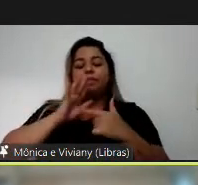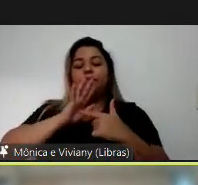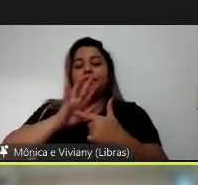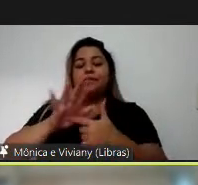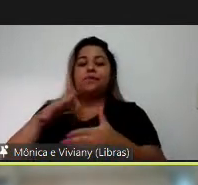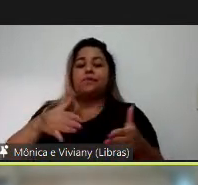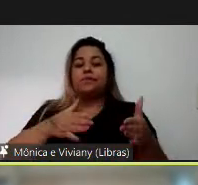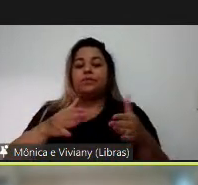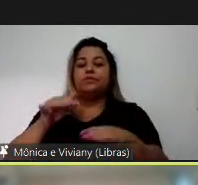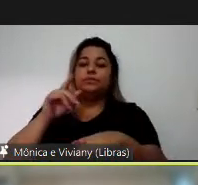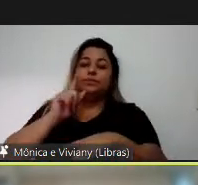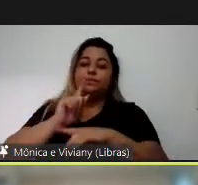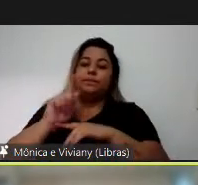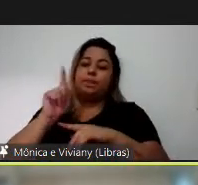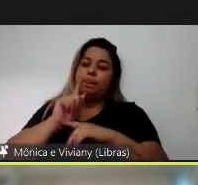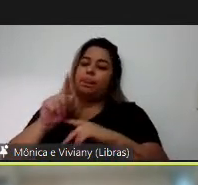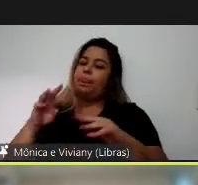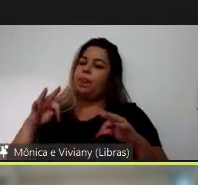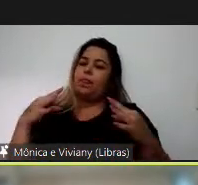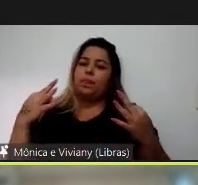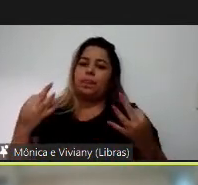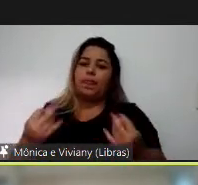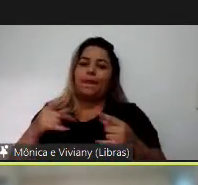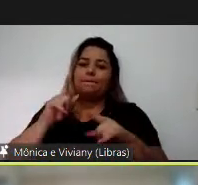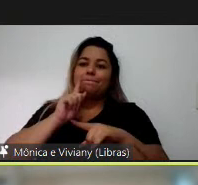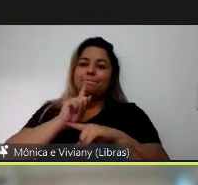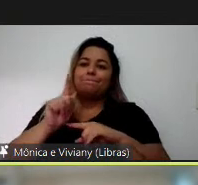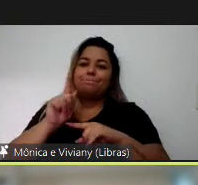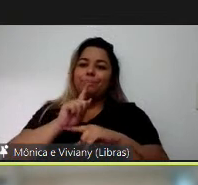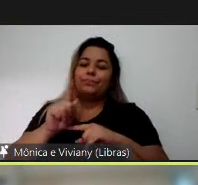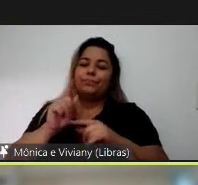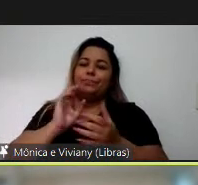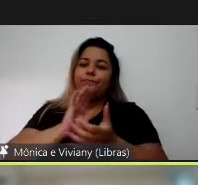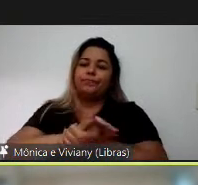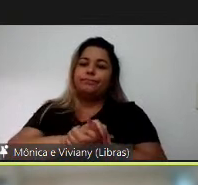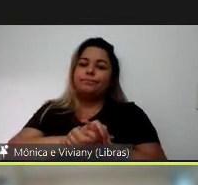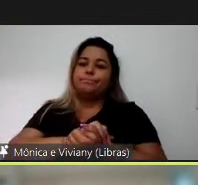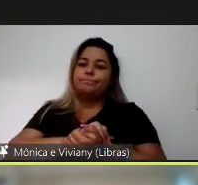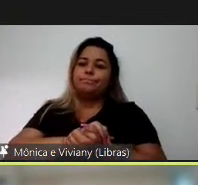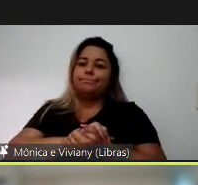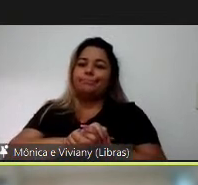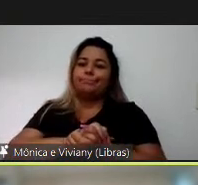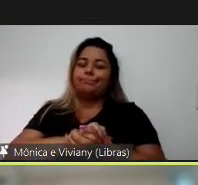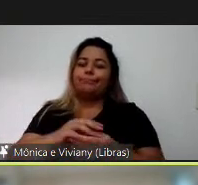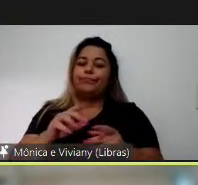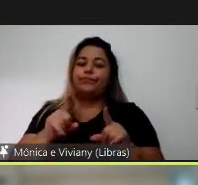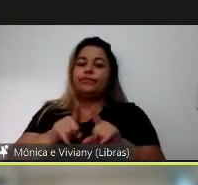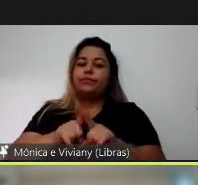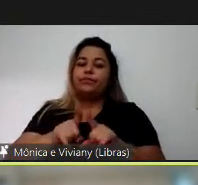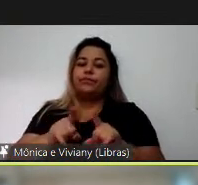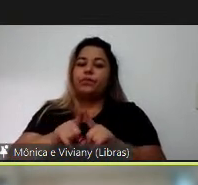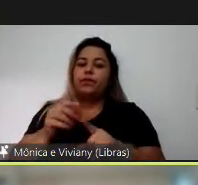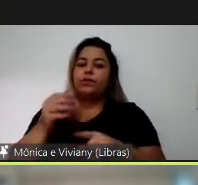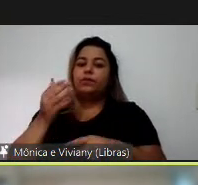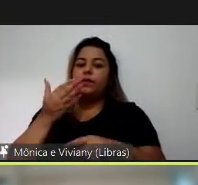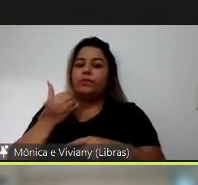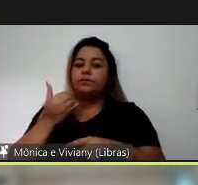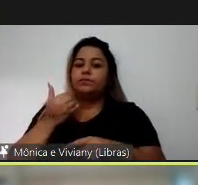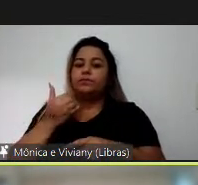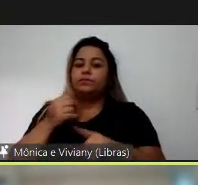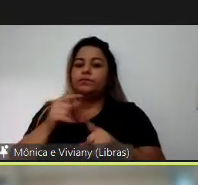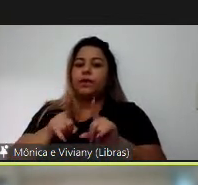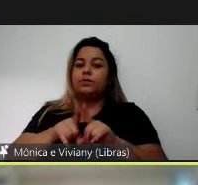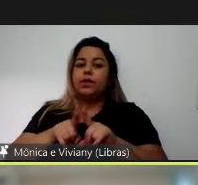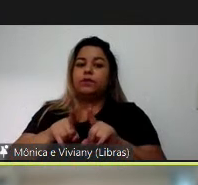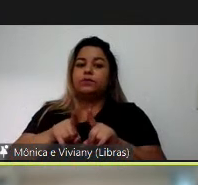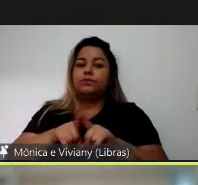point ways for the managers and everybody from this management to concretize the food